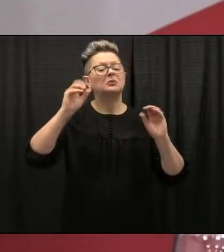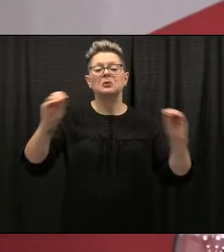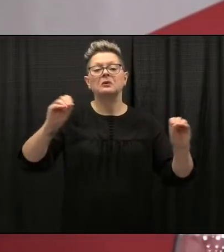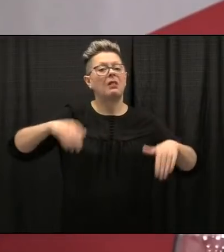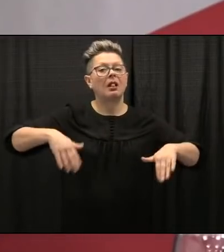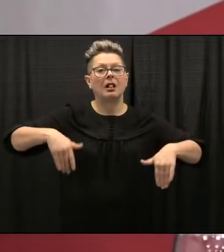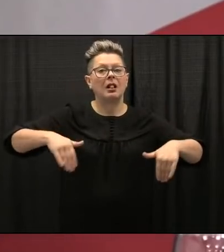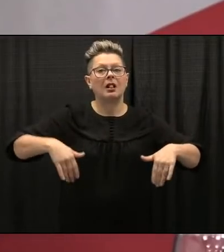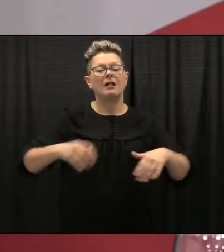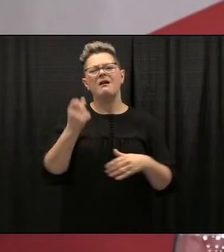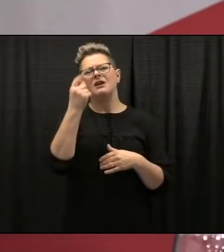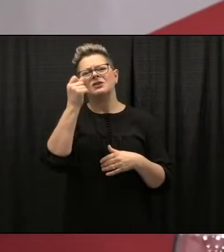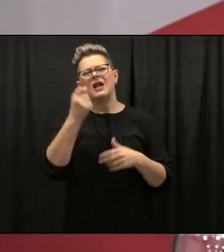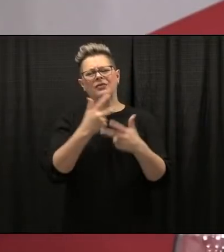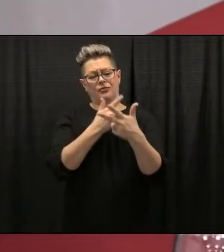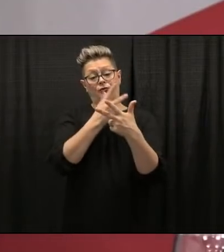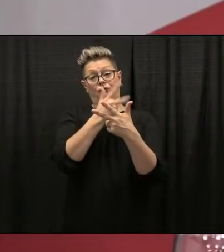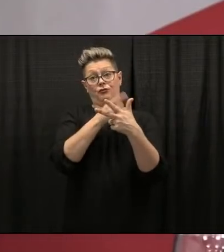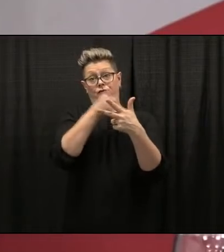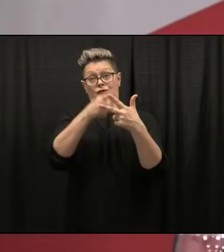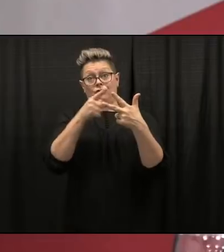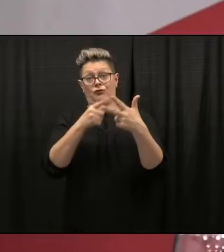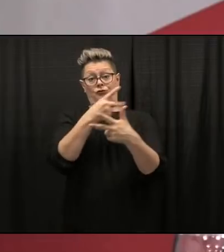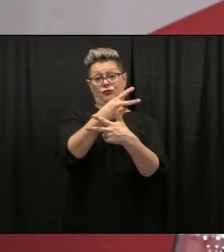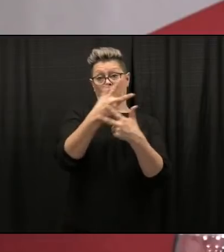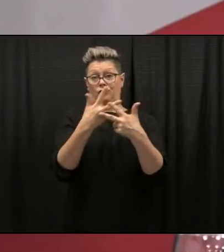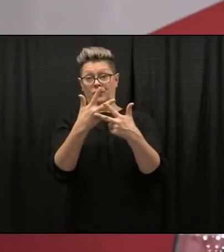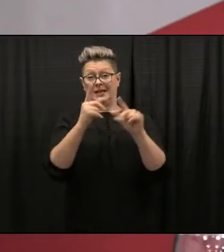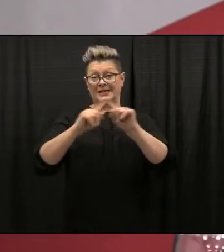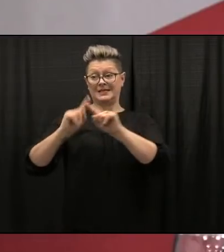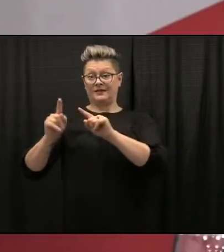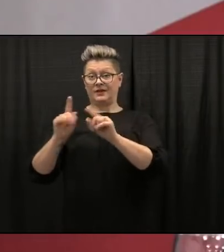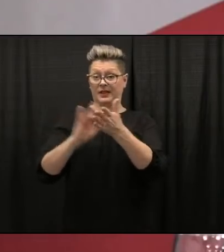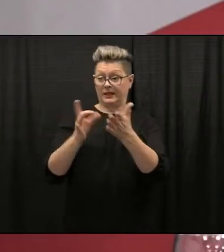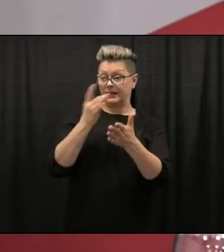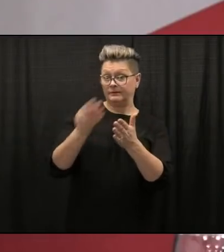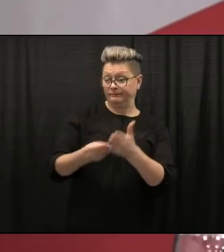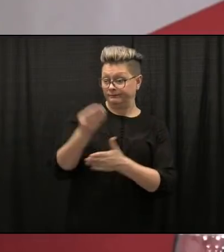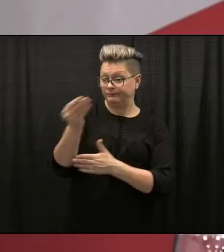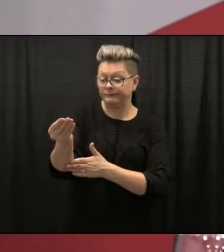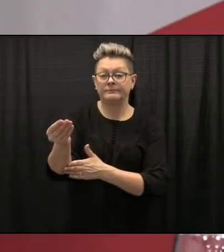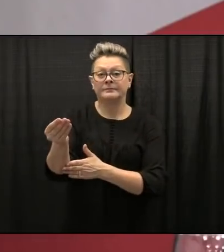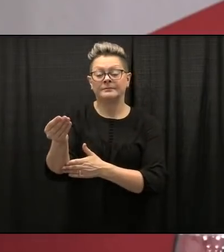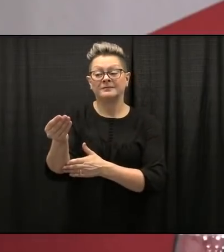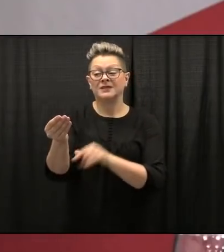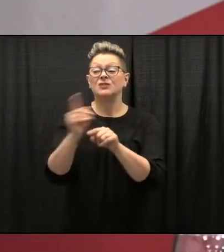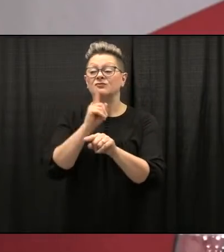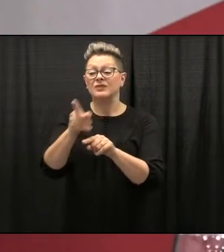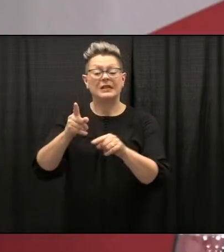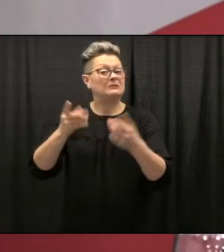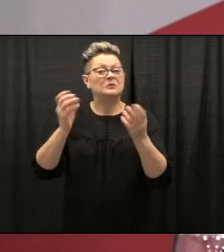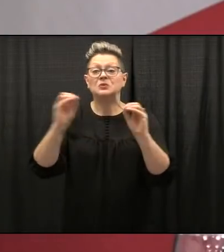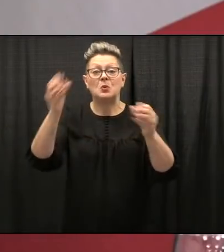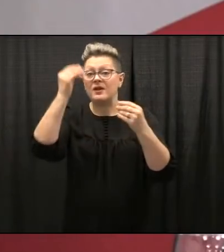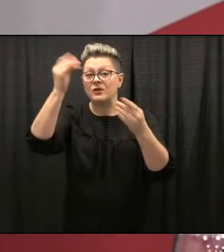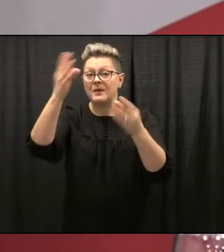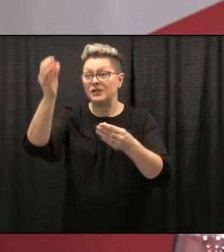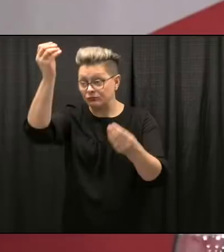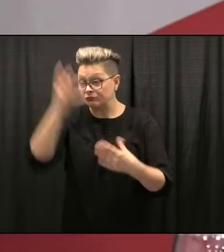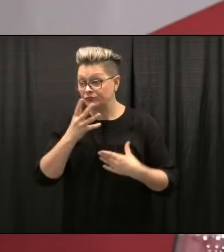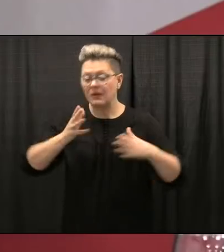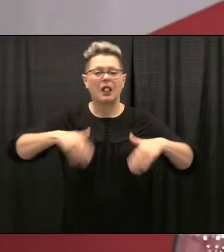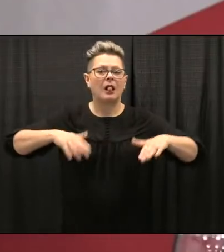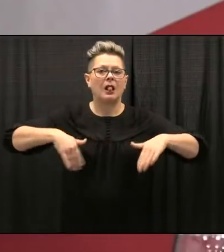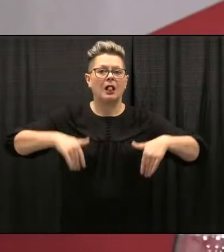little difficult to draw any real conclusions. Certainly, I don't have any further data other than simply